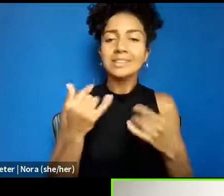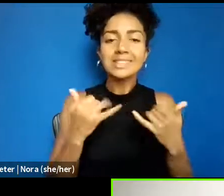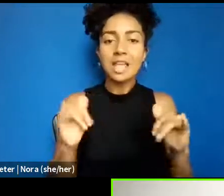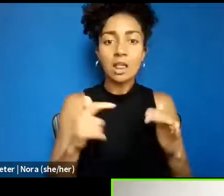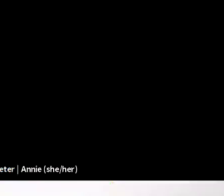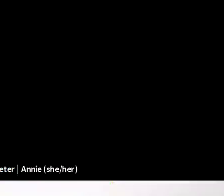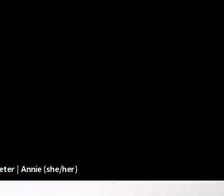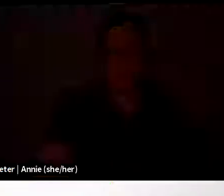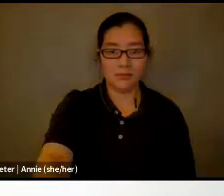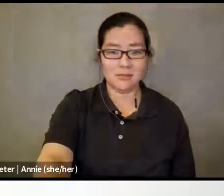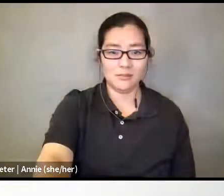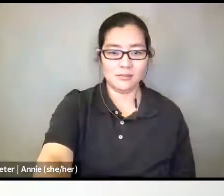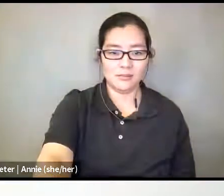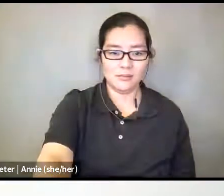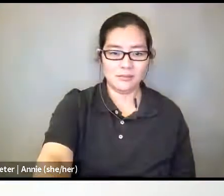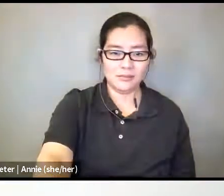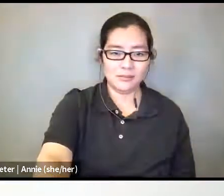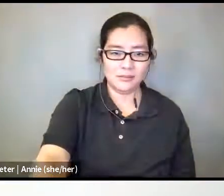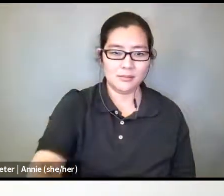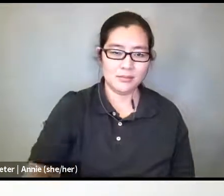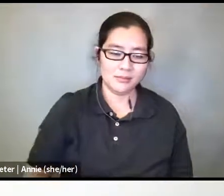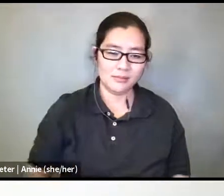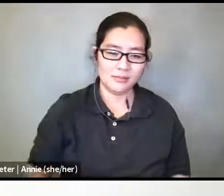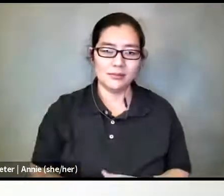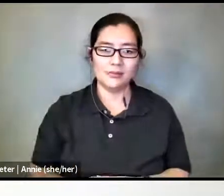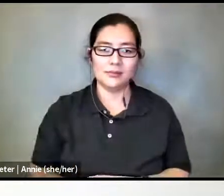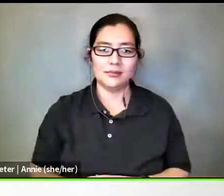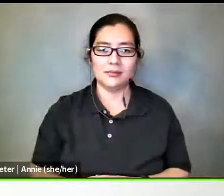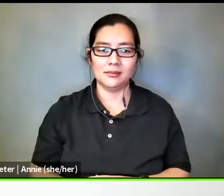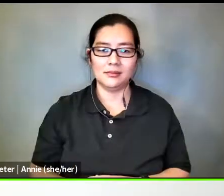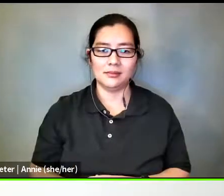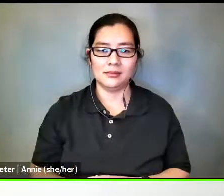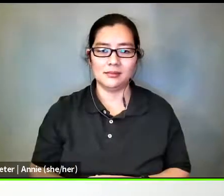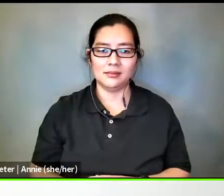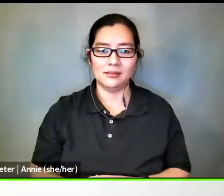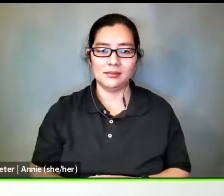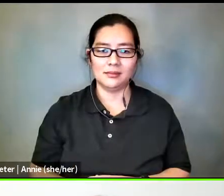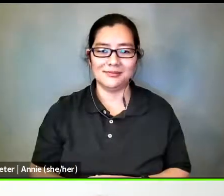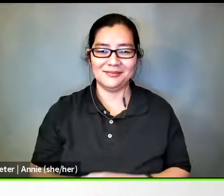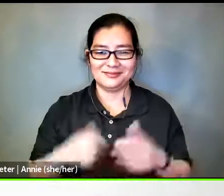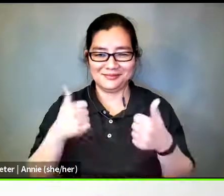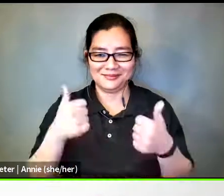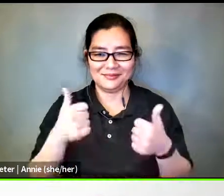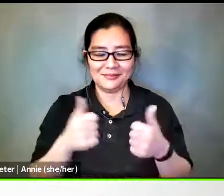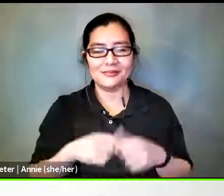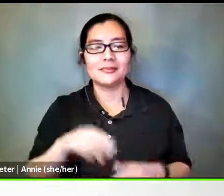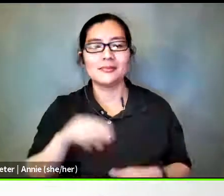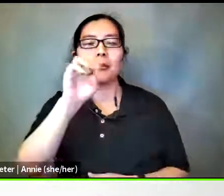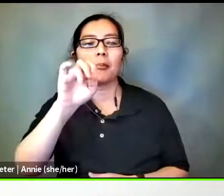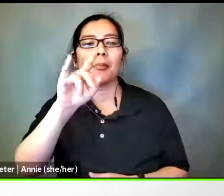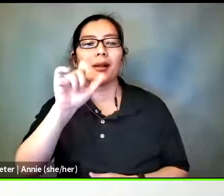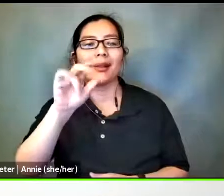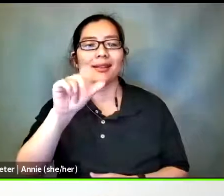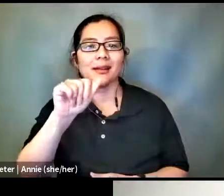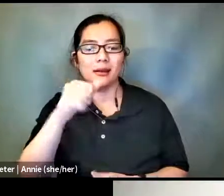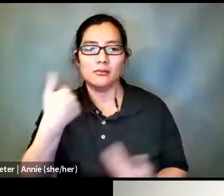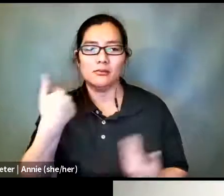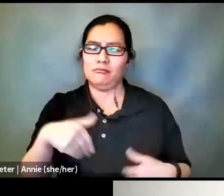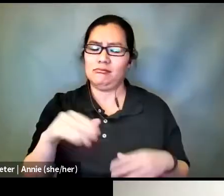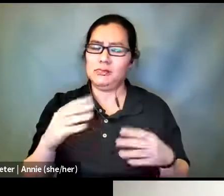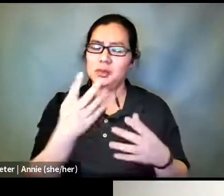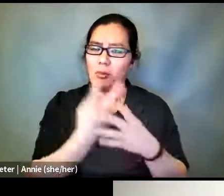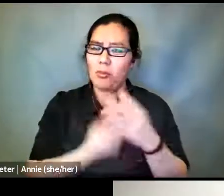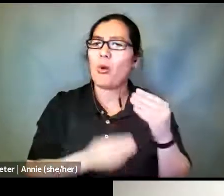of awareness and reflection. Yeah, it's kind of obvious and not obvious, and because it is